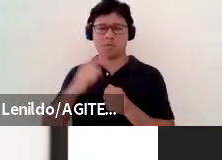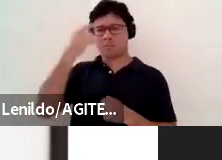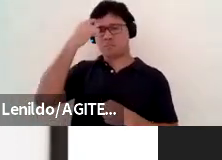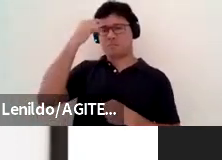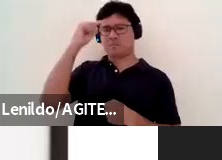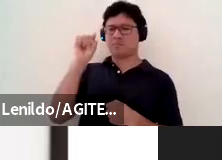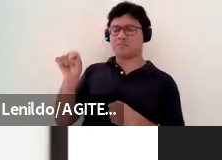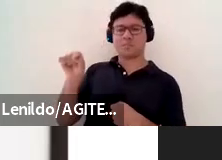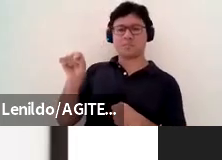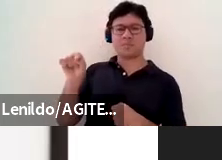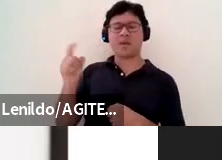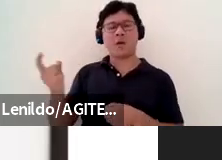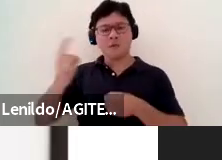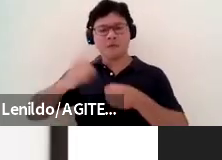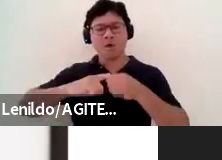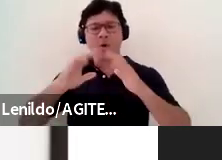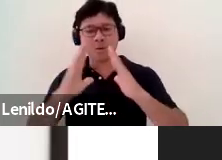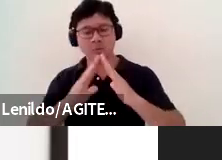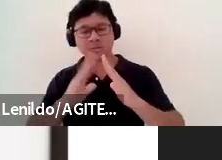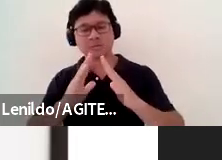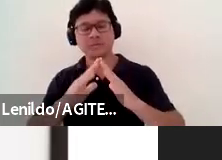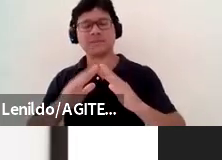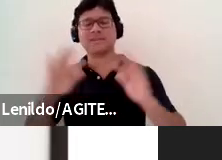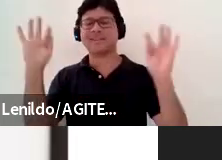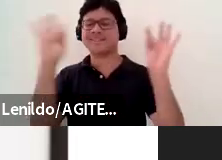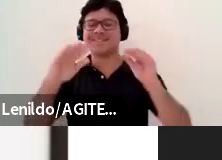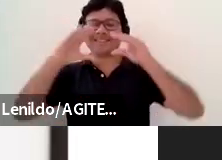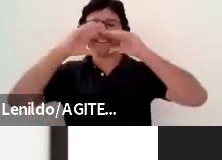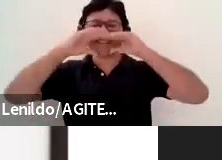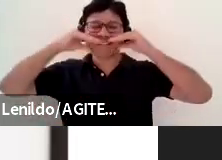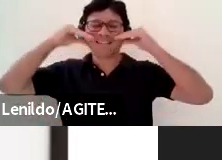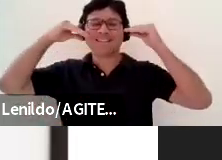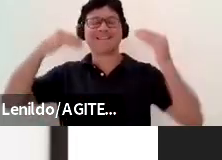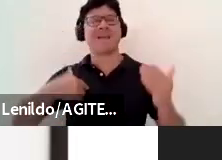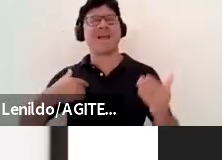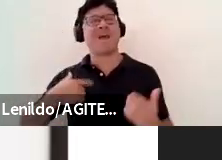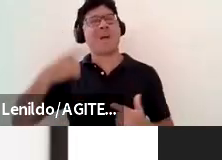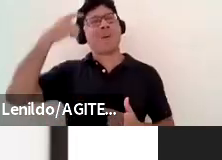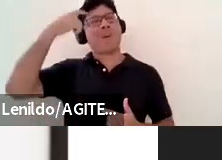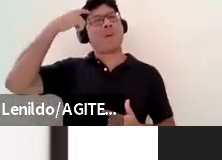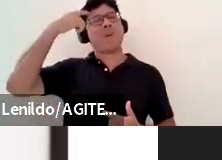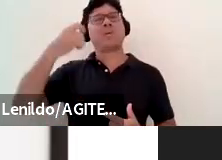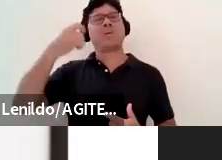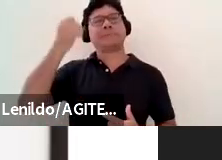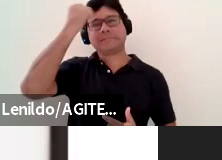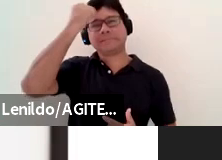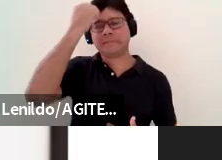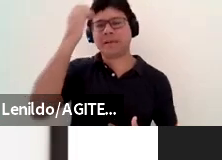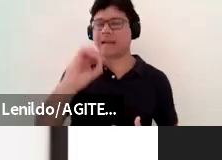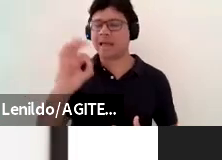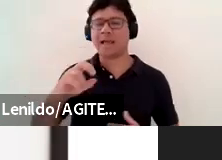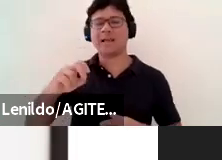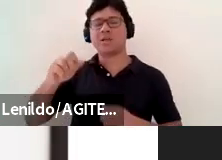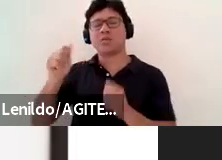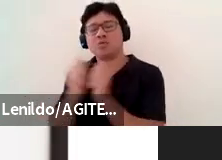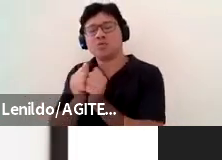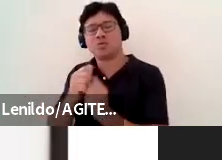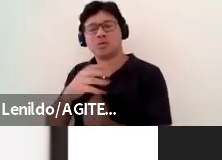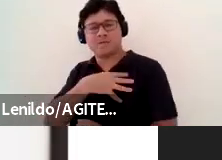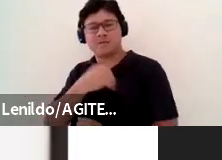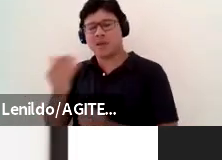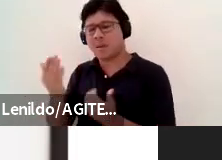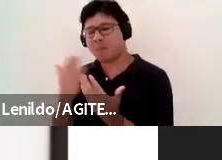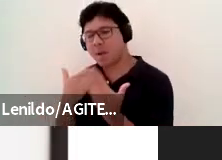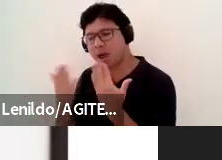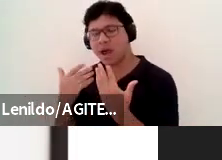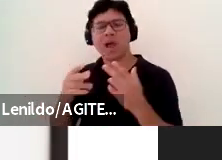and sleepless, and I would want to, you know, sit with my children and talk about all the things I've done today,